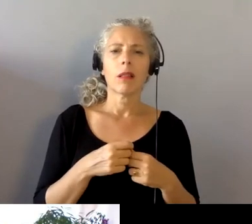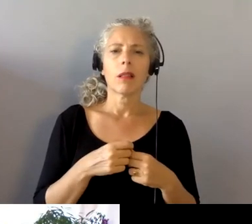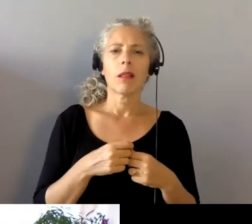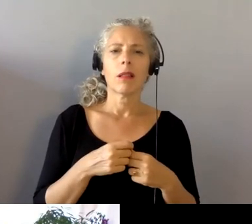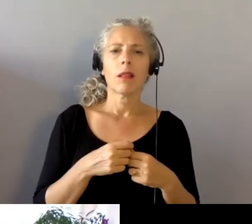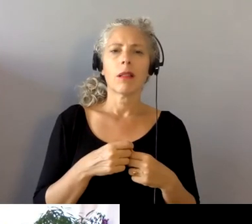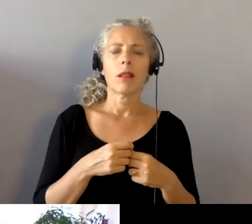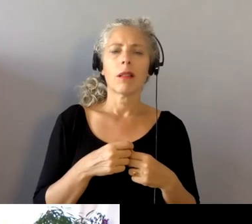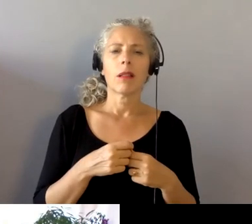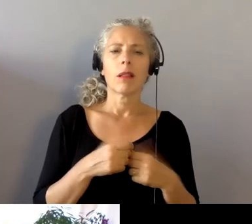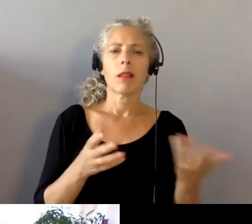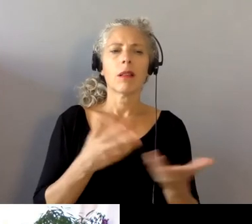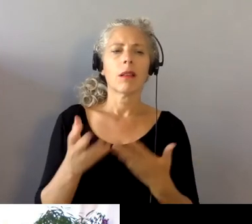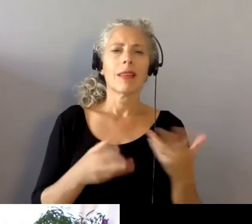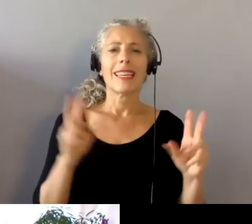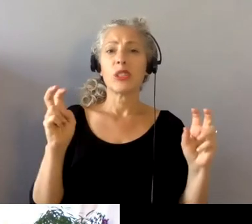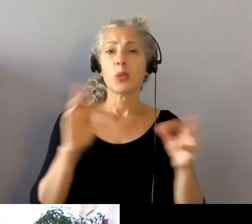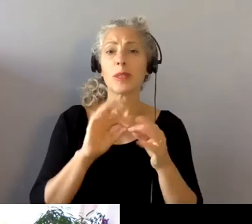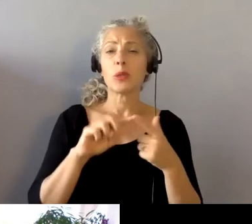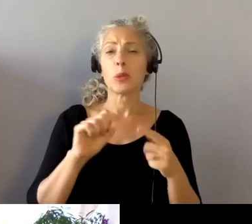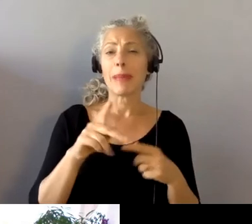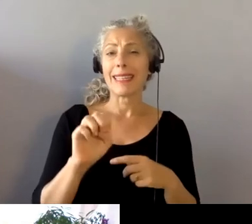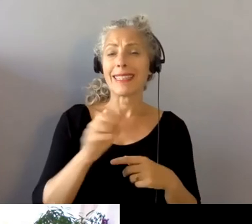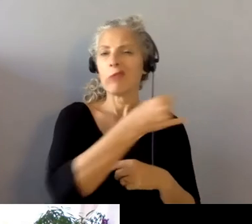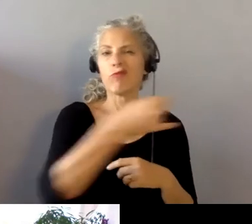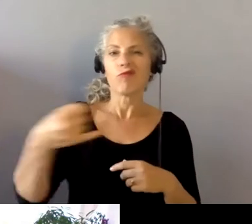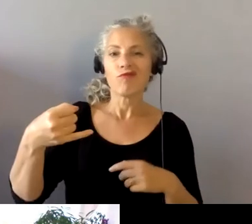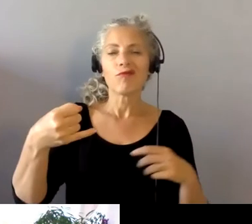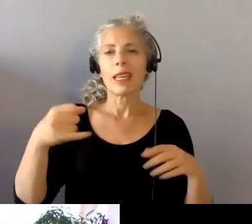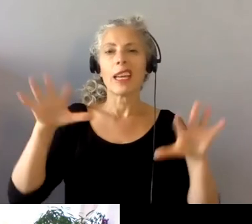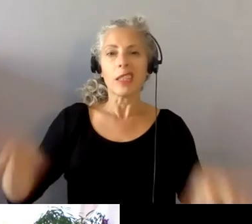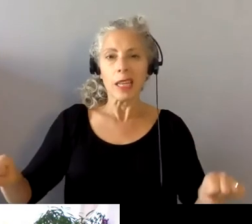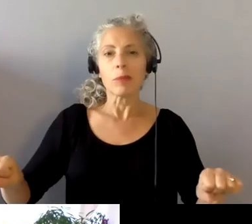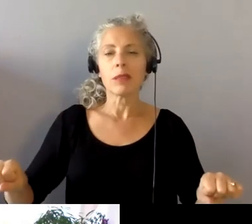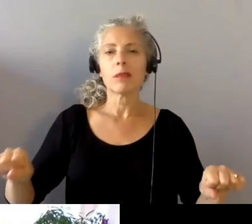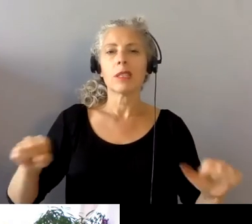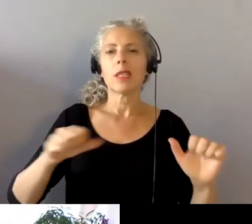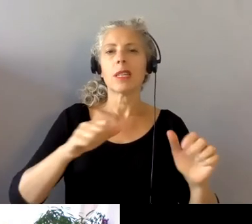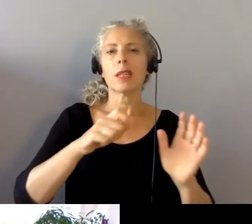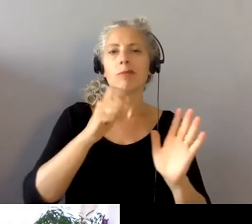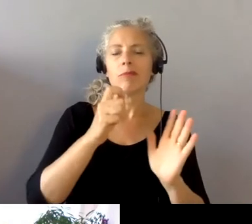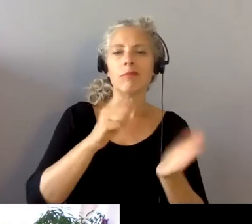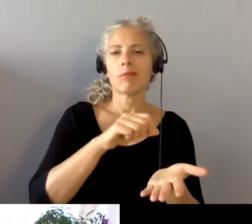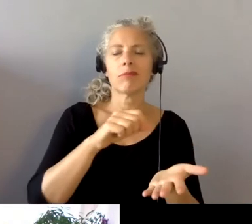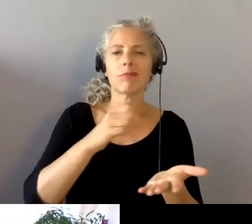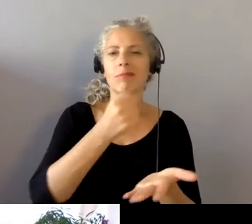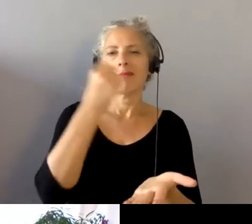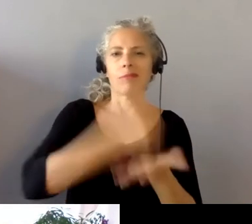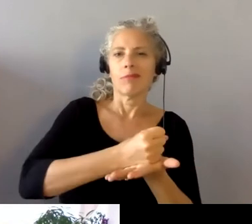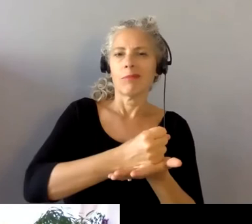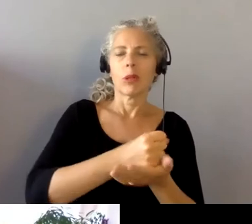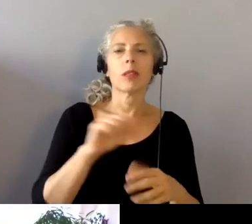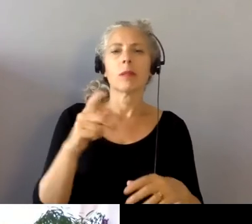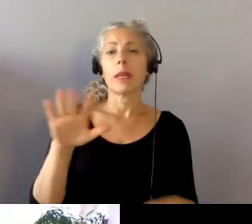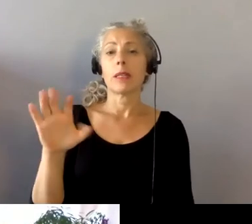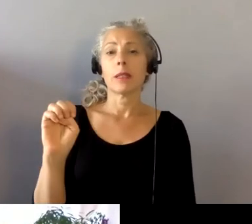orientations around space that are about delineating and claiming space and marking space in those kinds of ways. And so I think